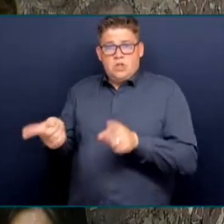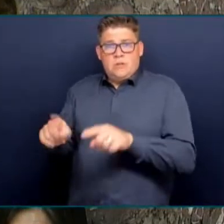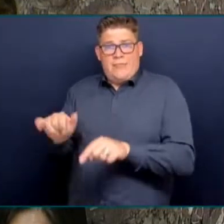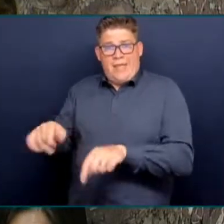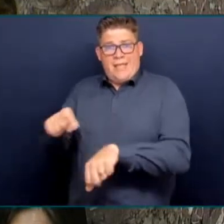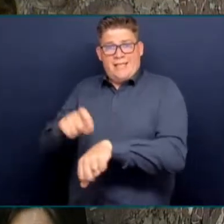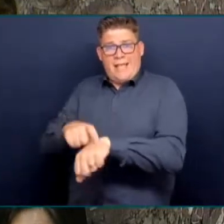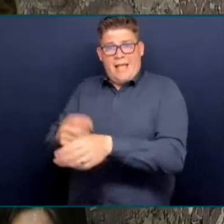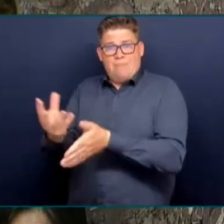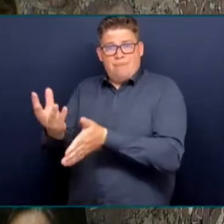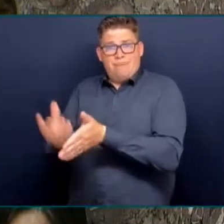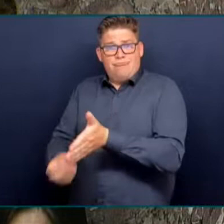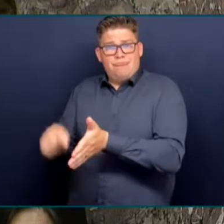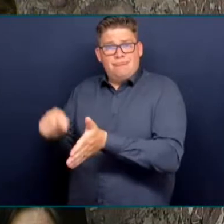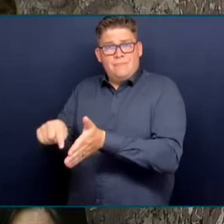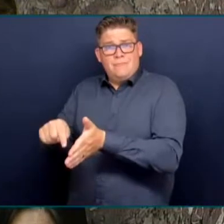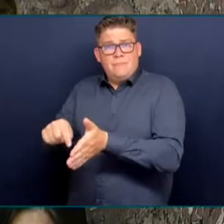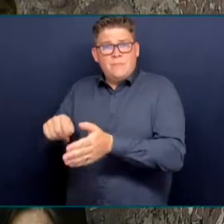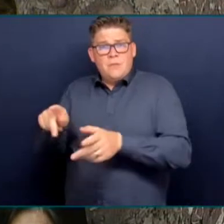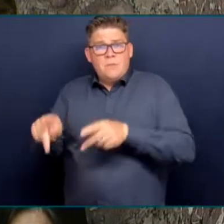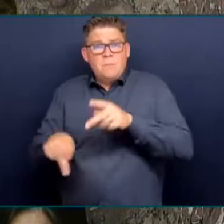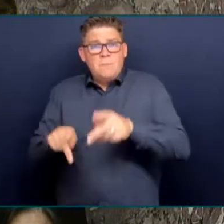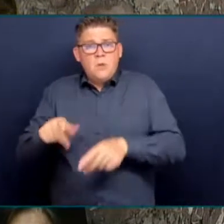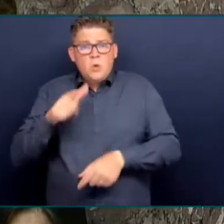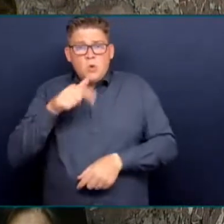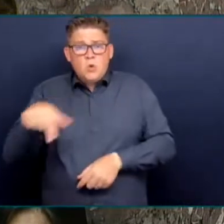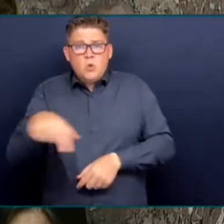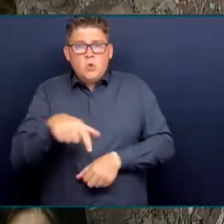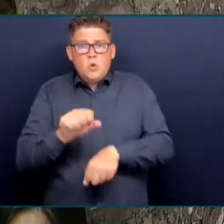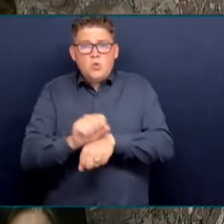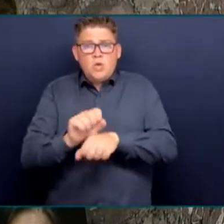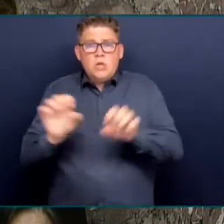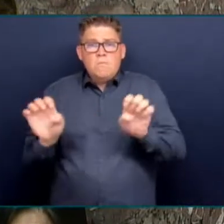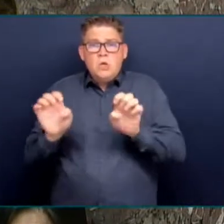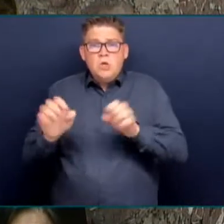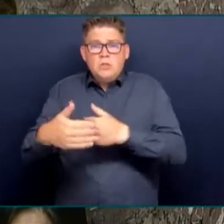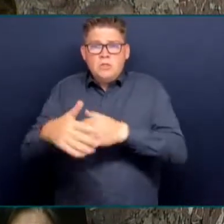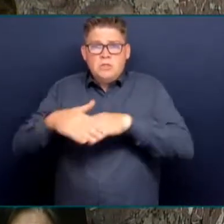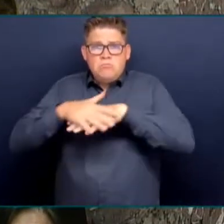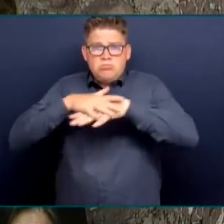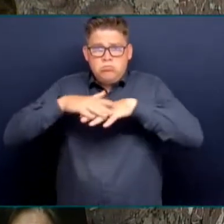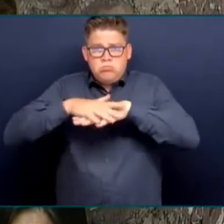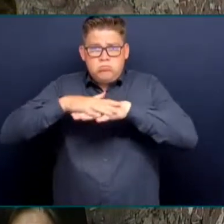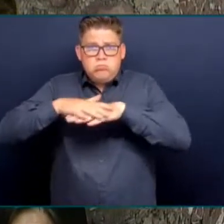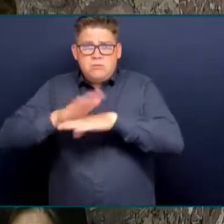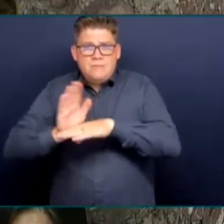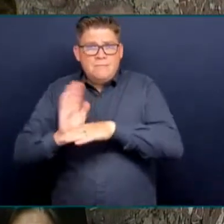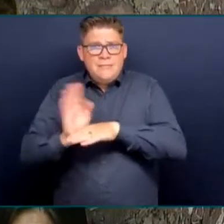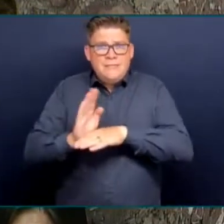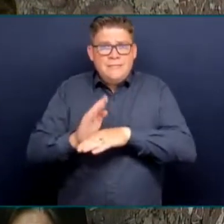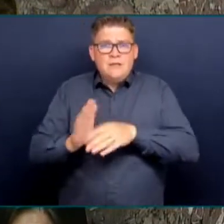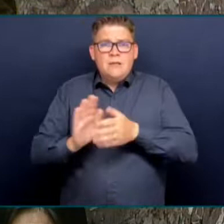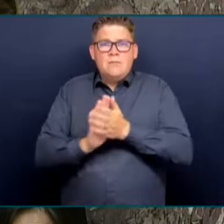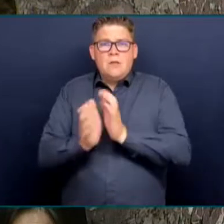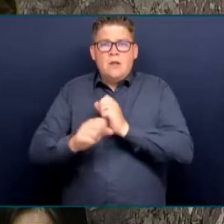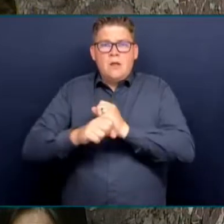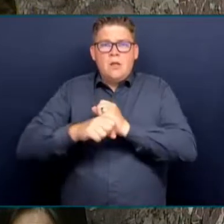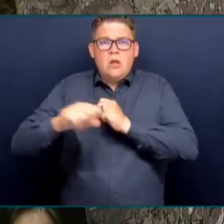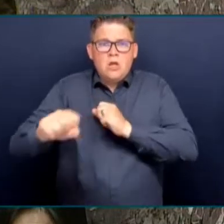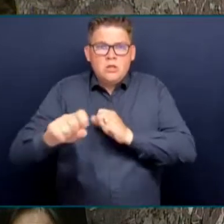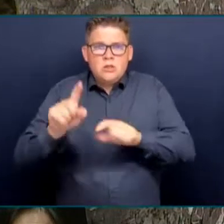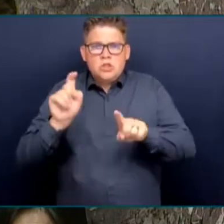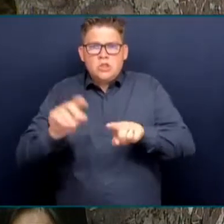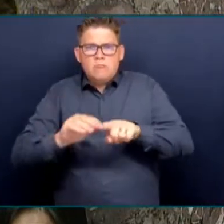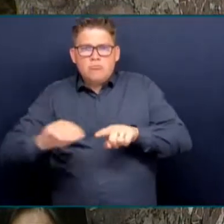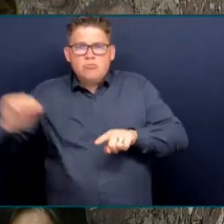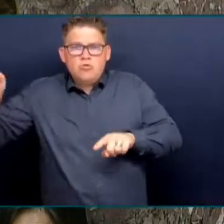why it is so important that we have a healthcare system that allows them to do that, that allows people to have supports in the community so that we